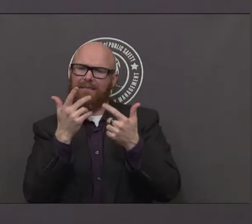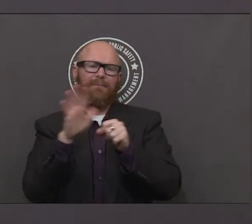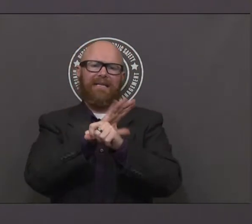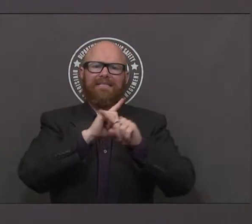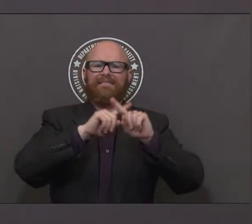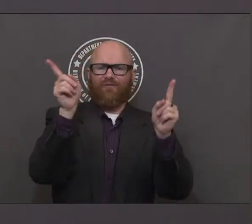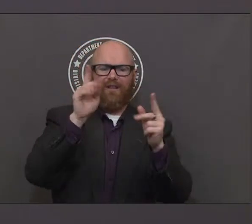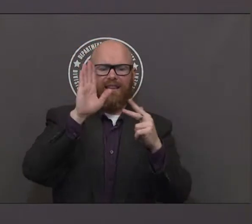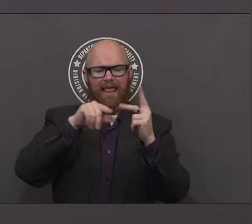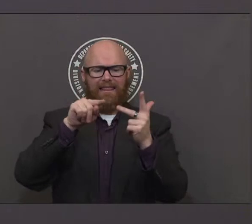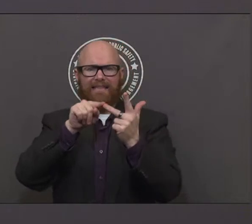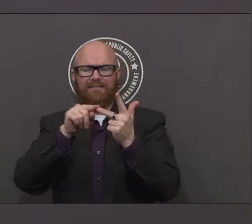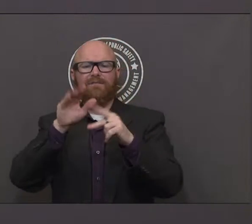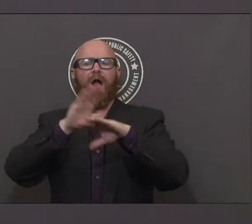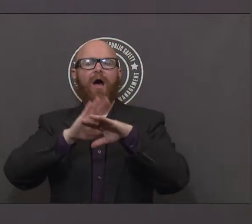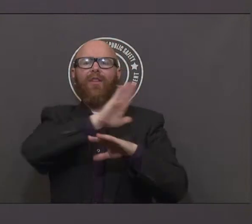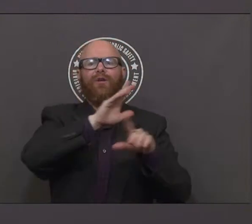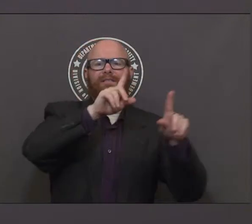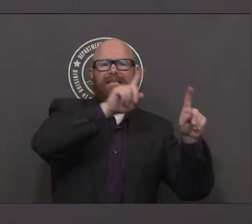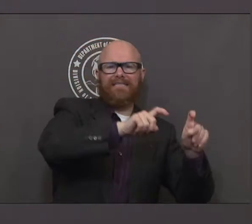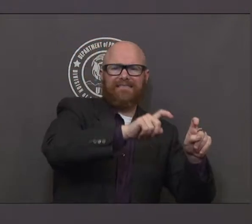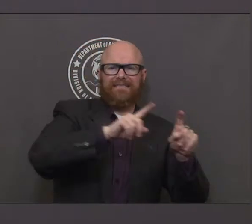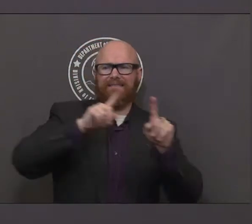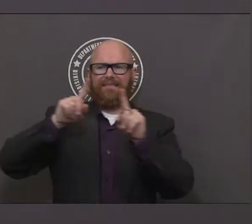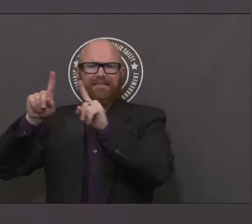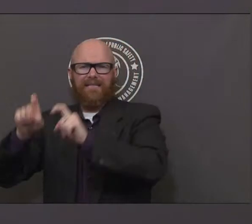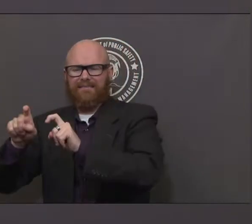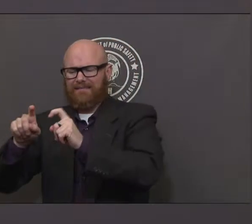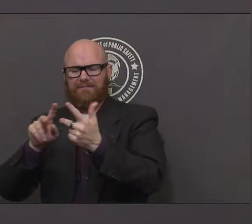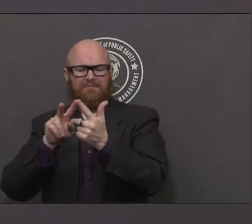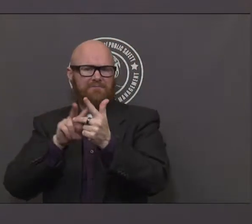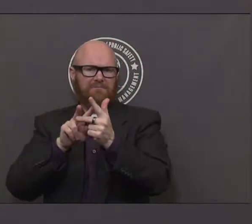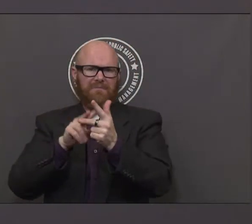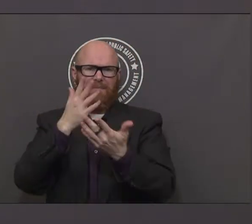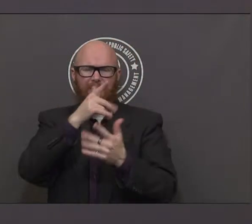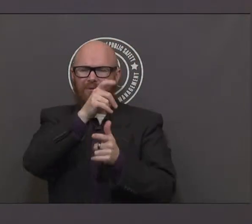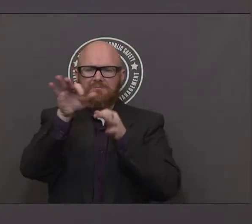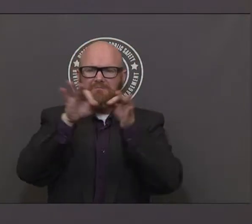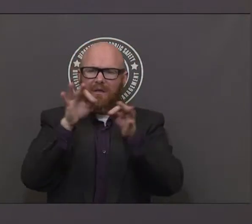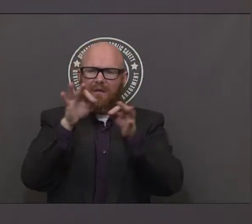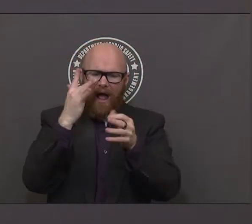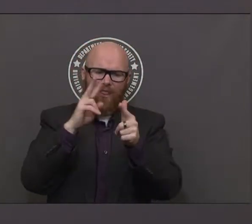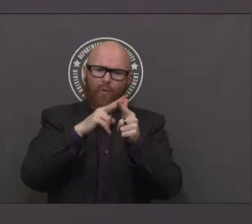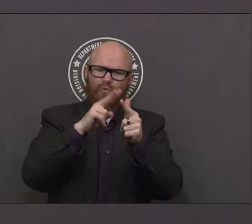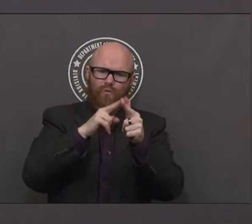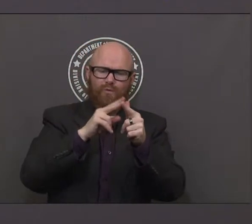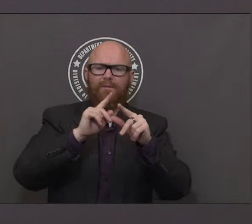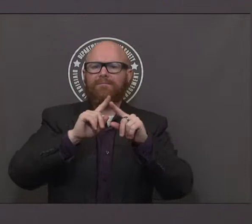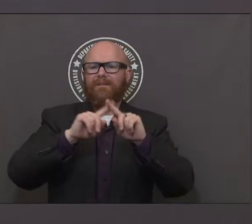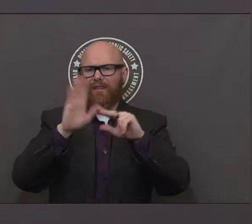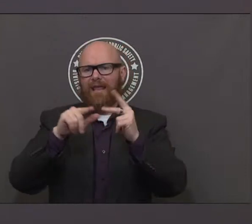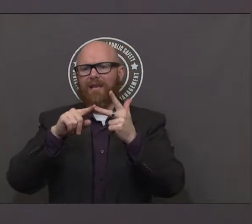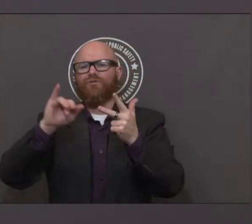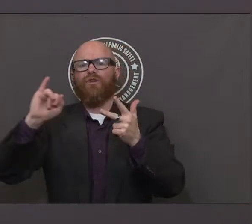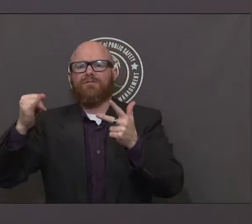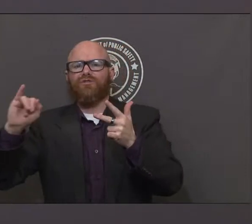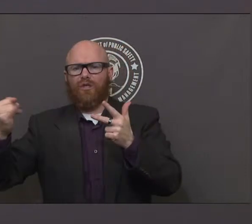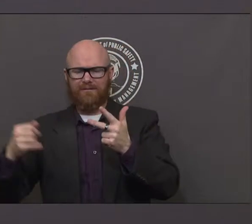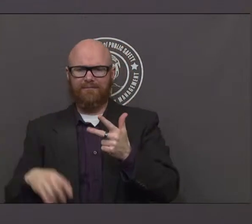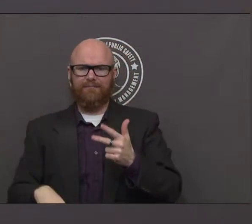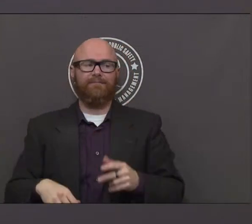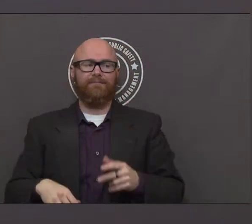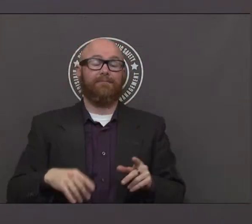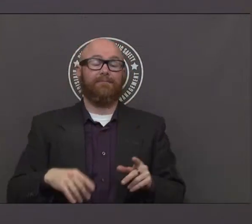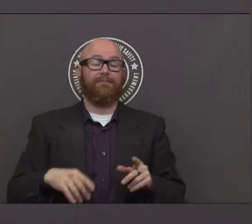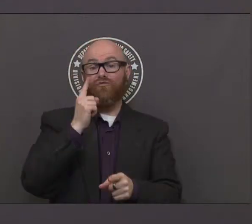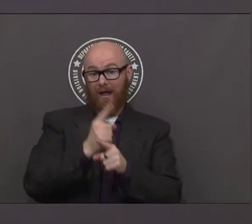percentage of how effective it is against the Johnson & Johnson viruses in treating just the virus itself? Sure. So they're both very similar